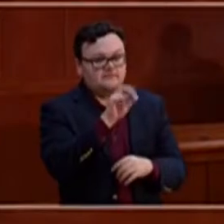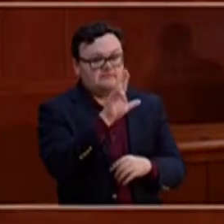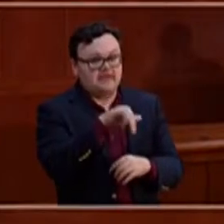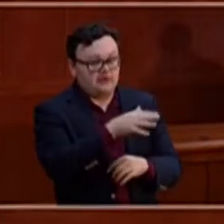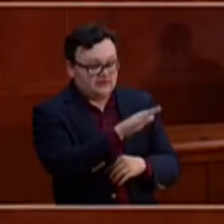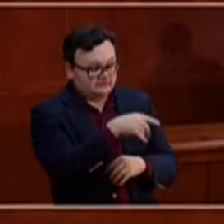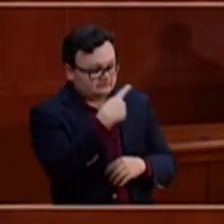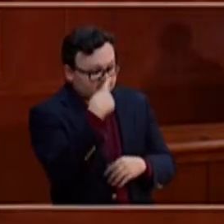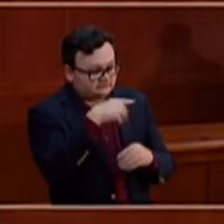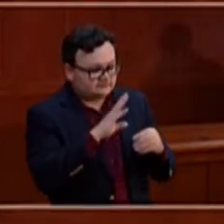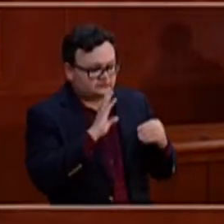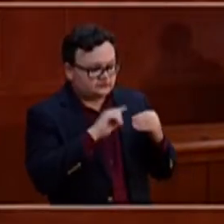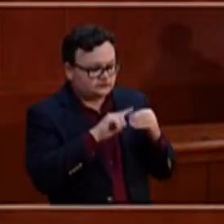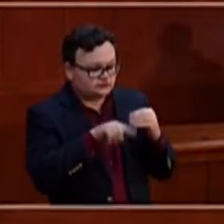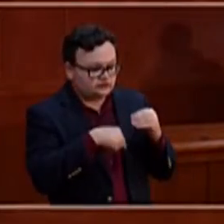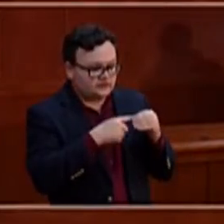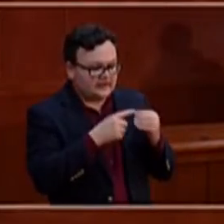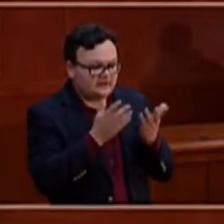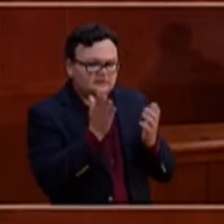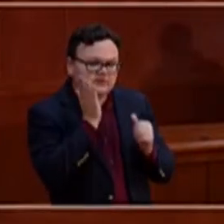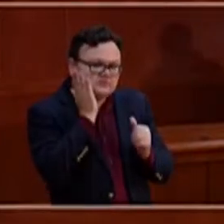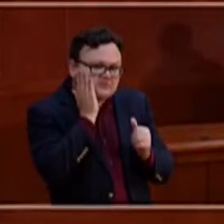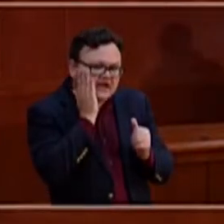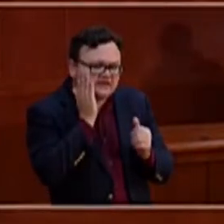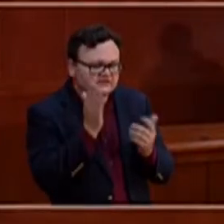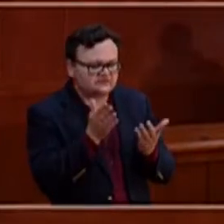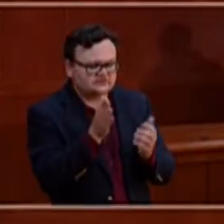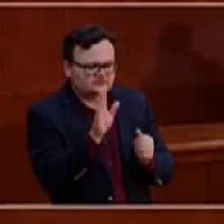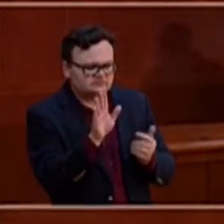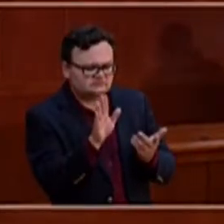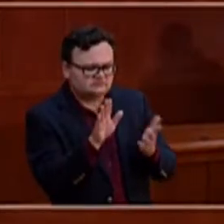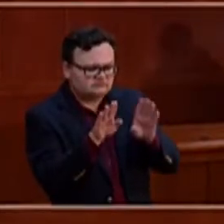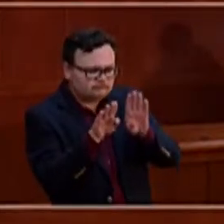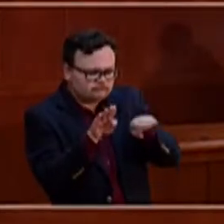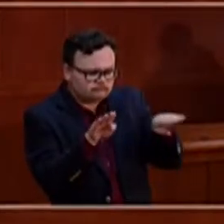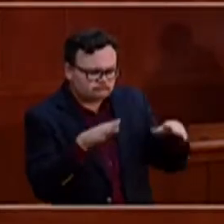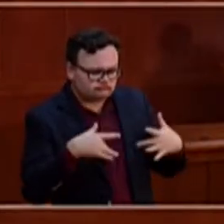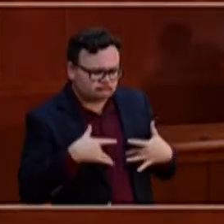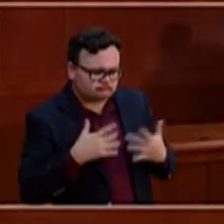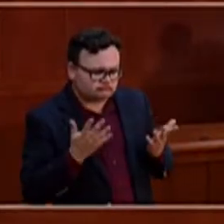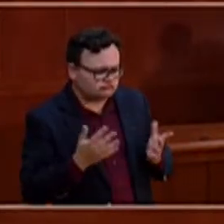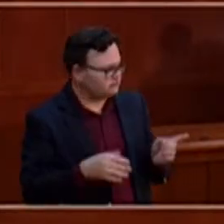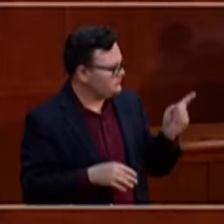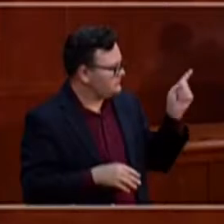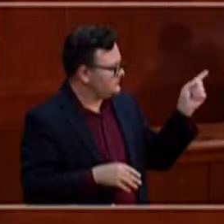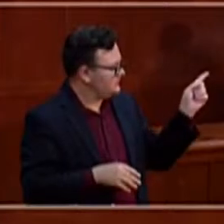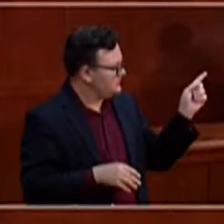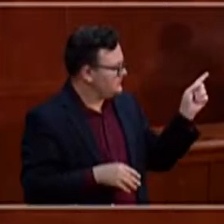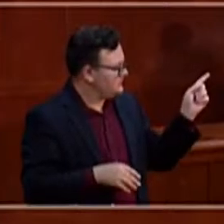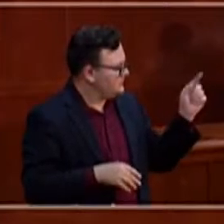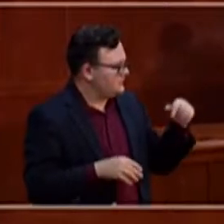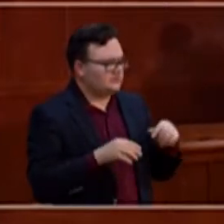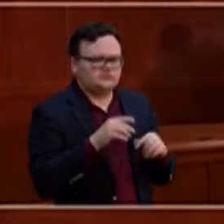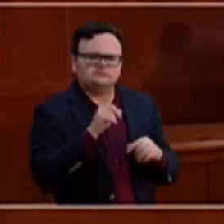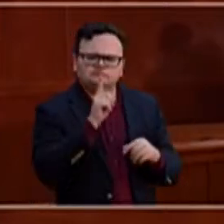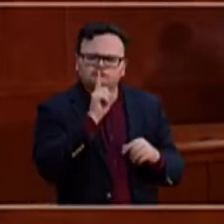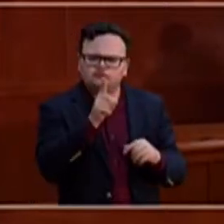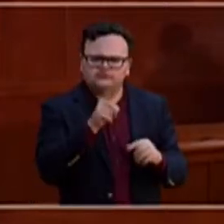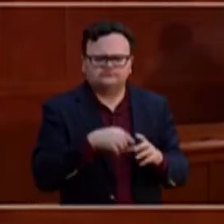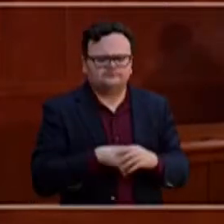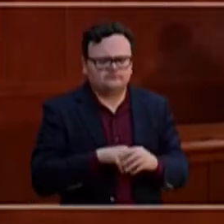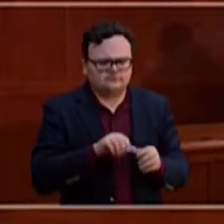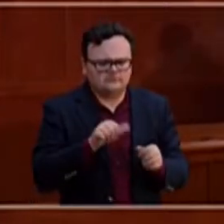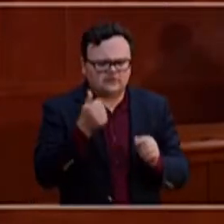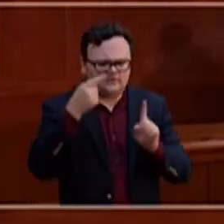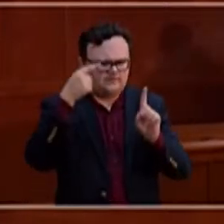where throughout the state, we have a lot of beds, and how those beds are being utilized? Yeah, and one of the points that I'd like to make too, Governor, is